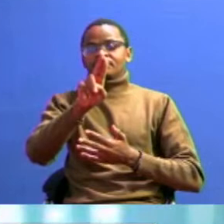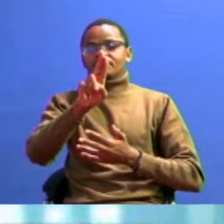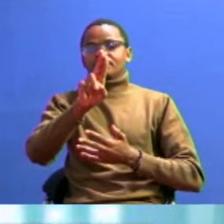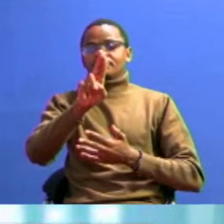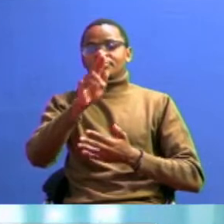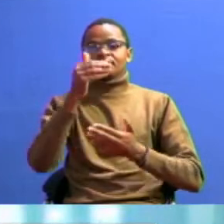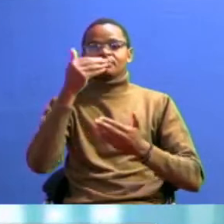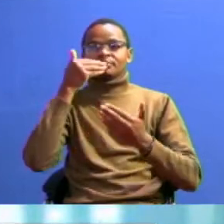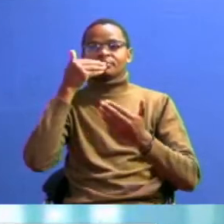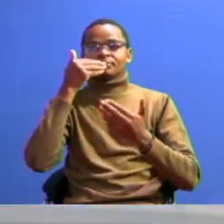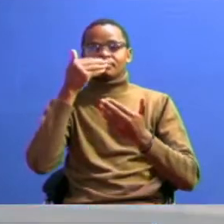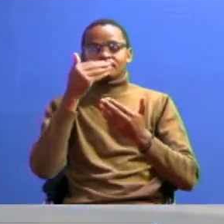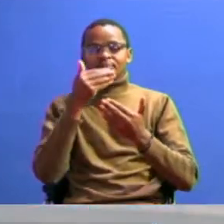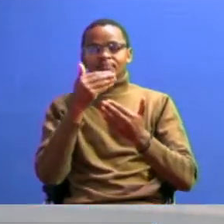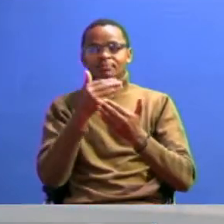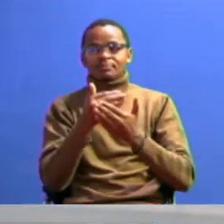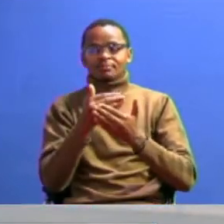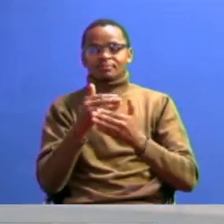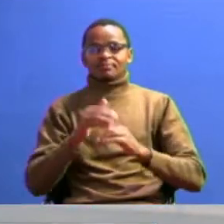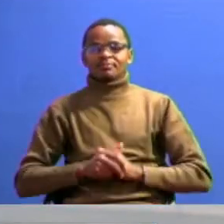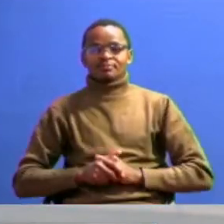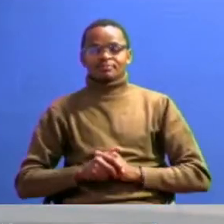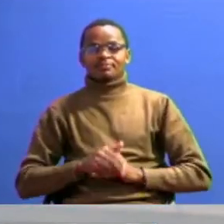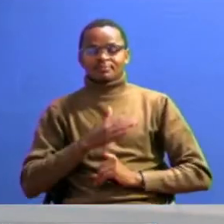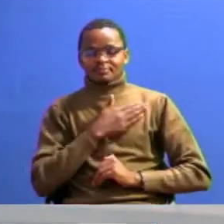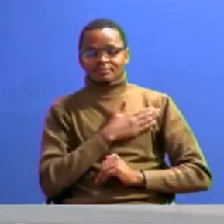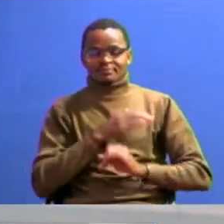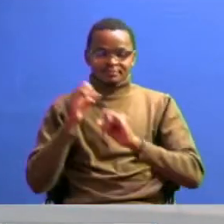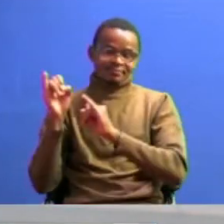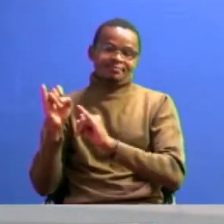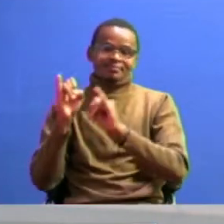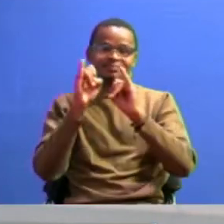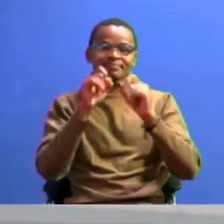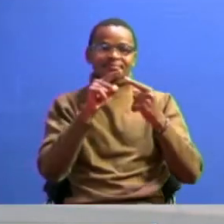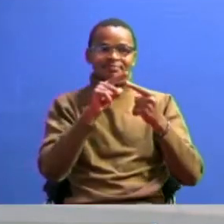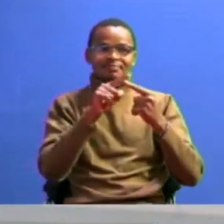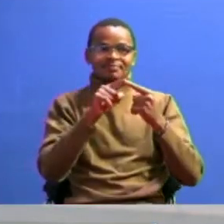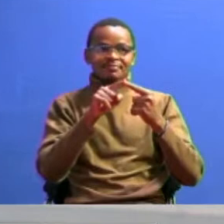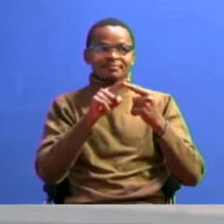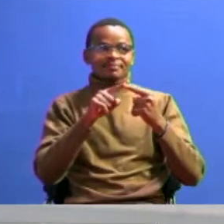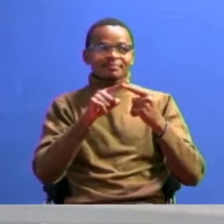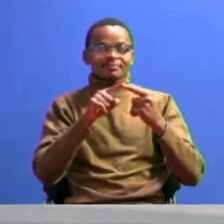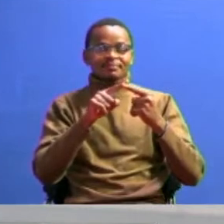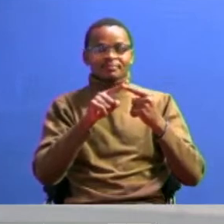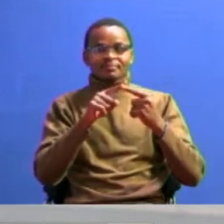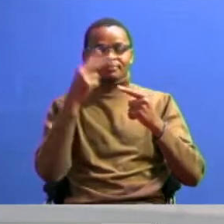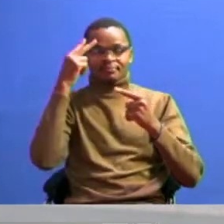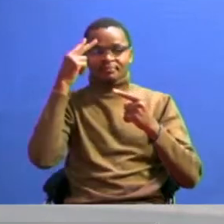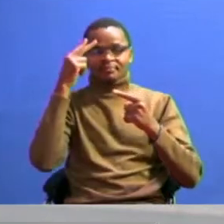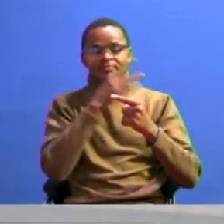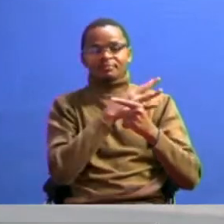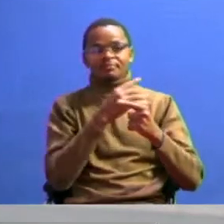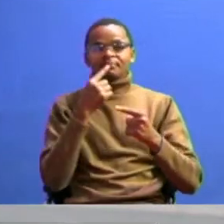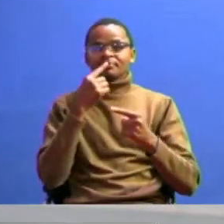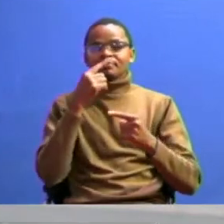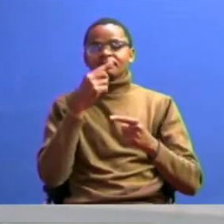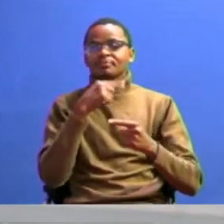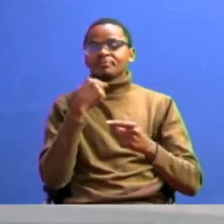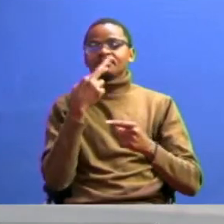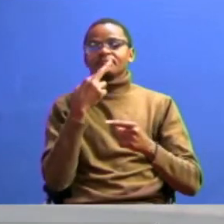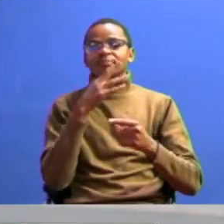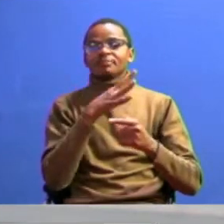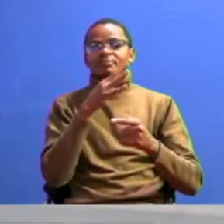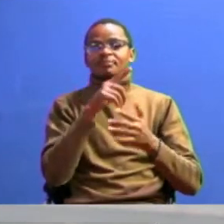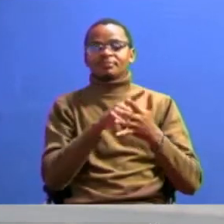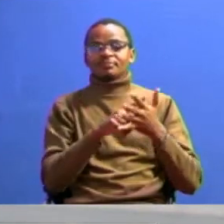Thank you for joining us, Beatrice. Kindly introduce yourself to our viewers, rather. Tell them who you are and